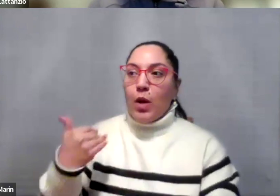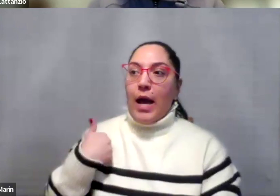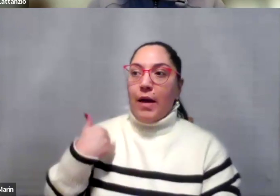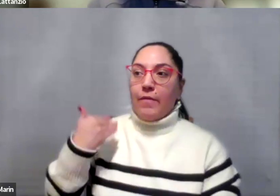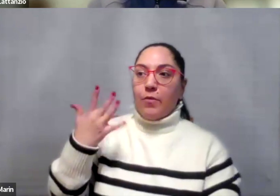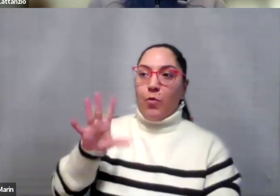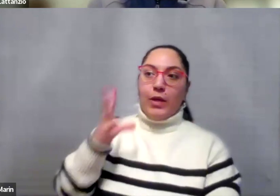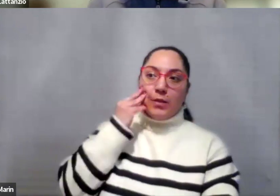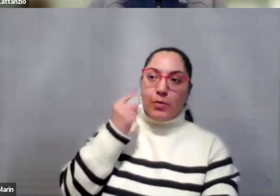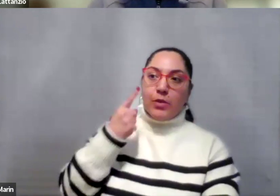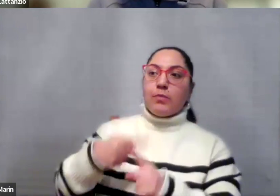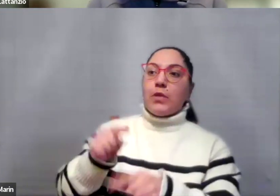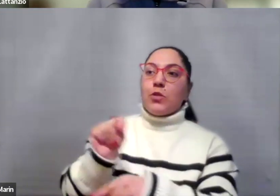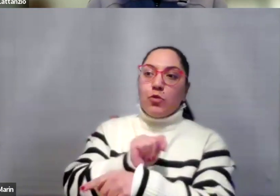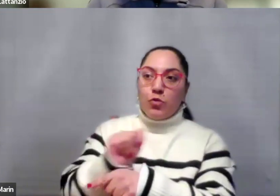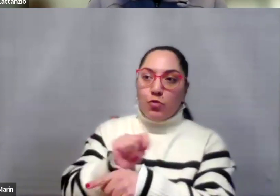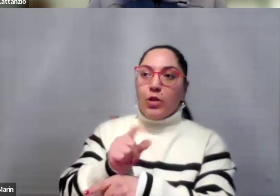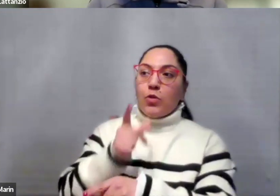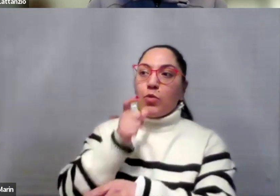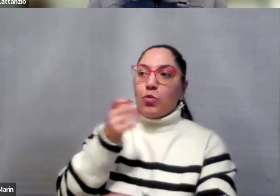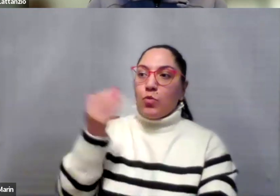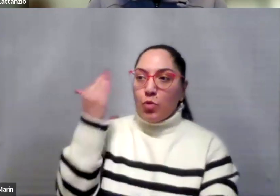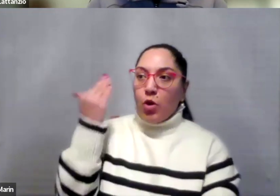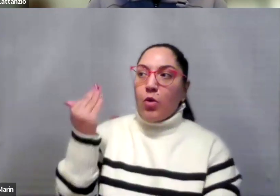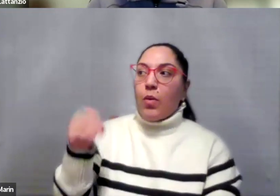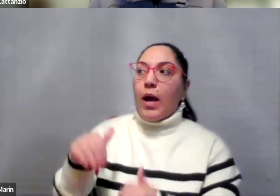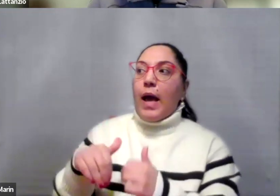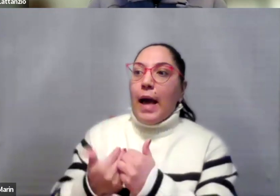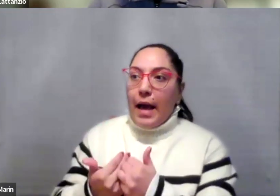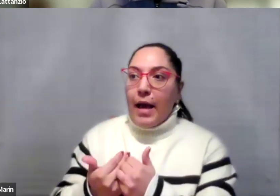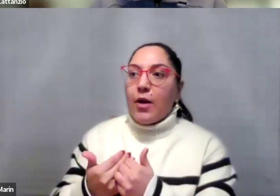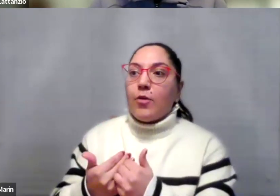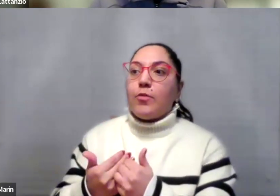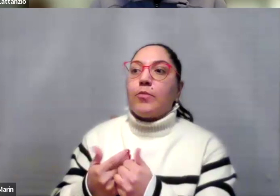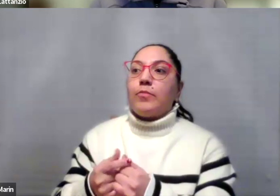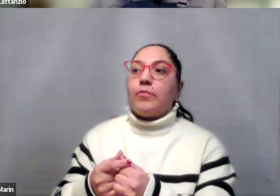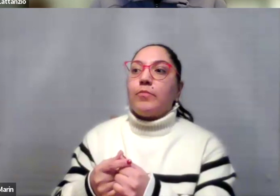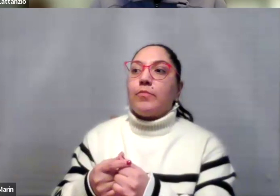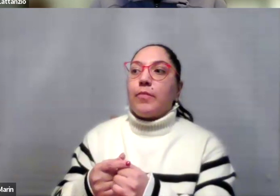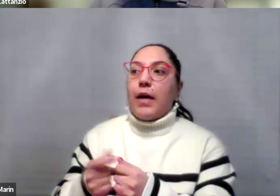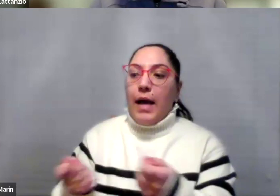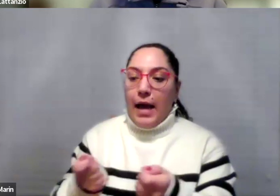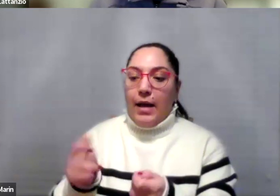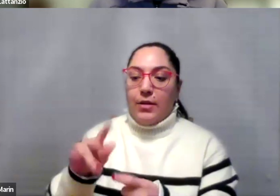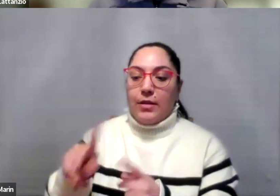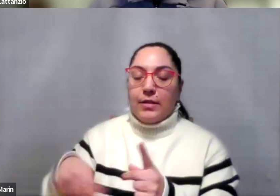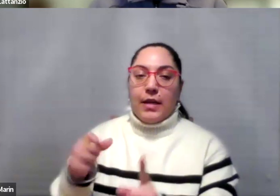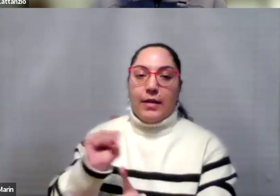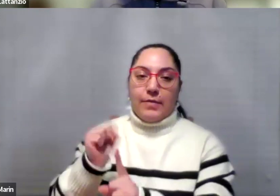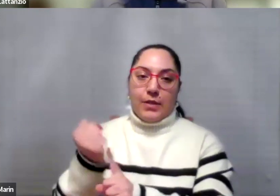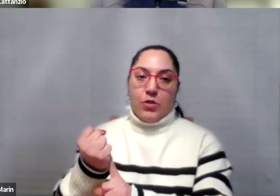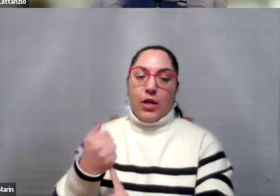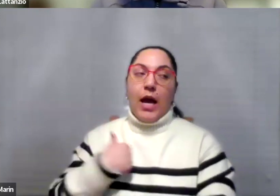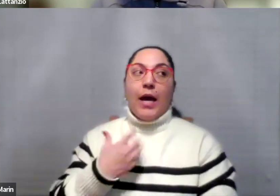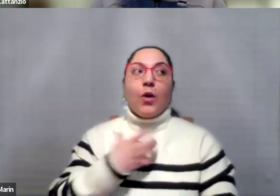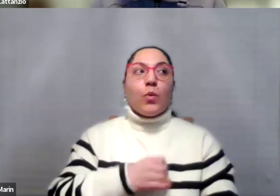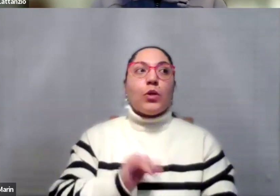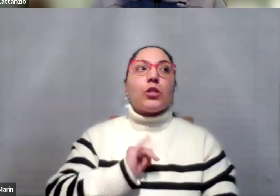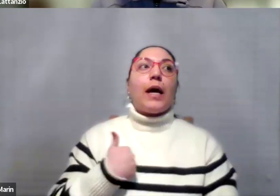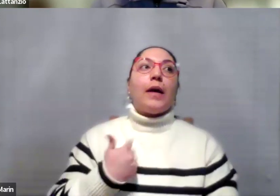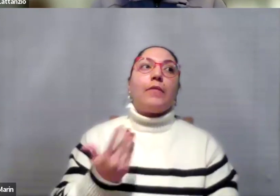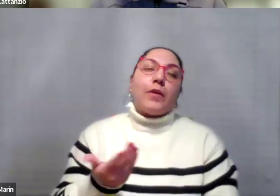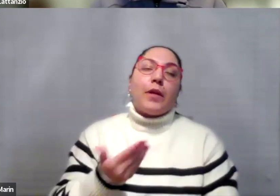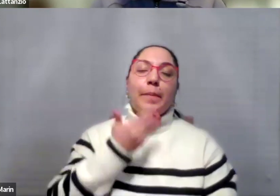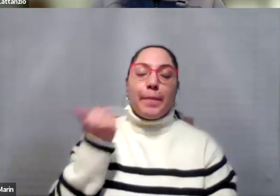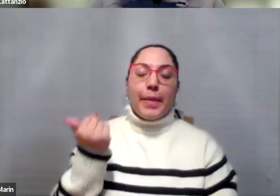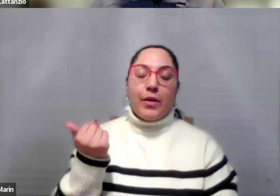those requirements to really to really benefit for treatment. I wish I had a better answer for you, because I see it